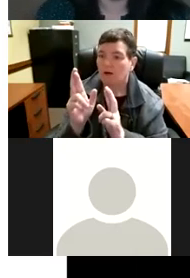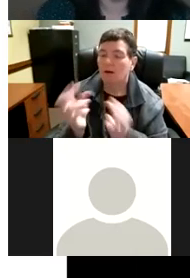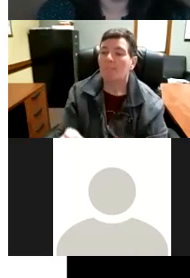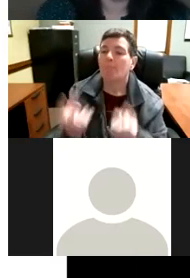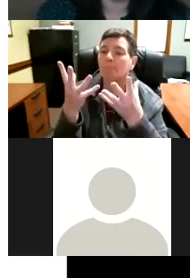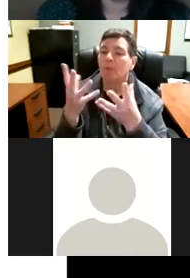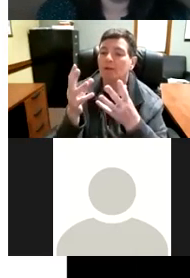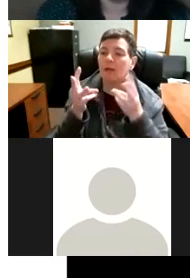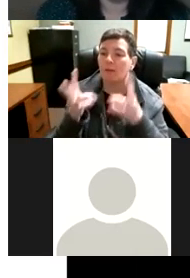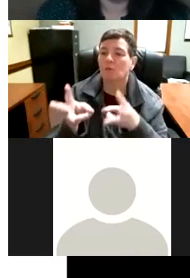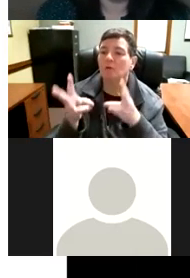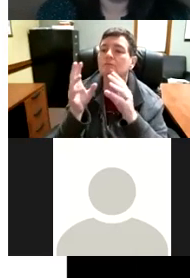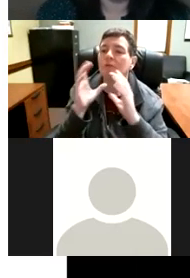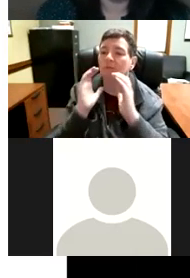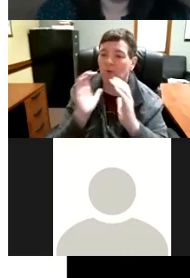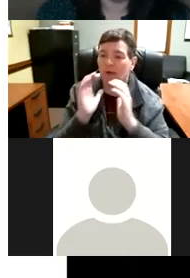communication.